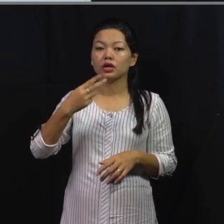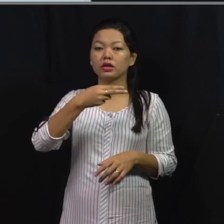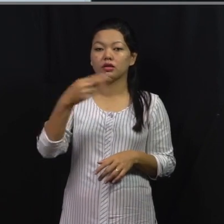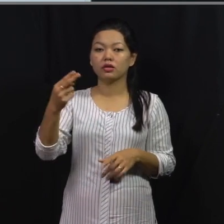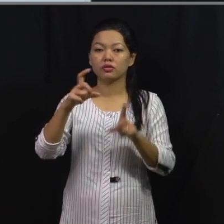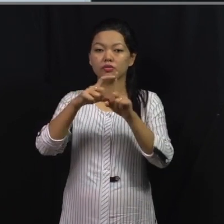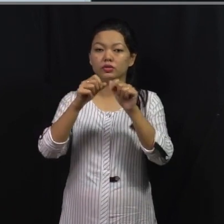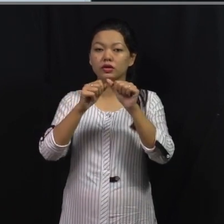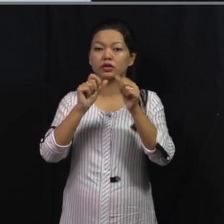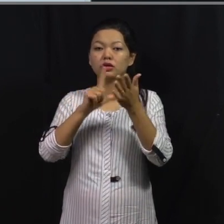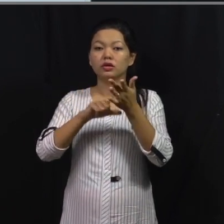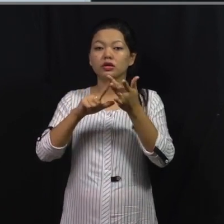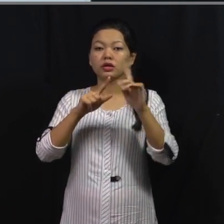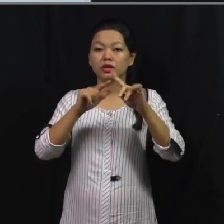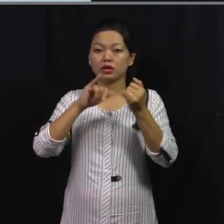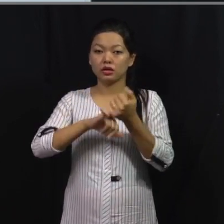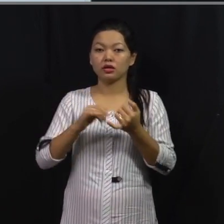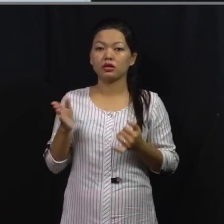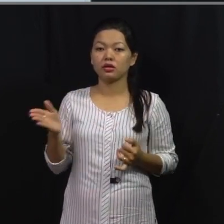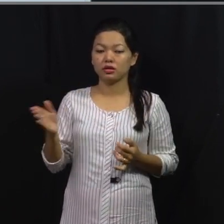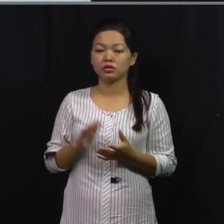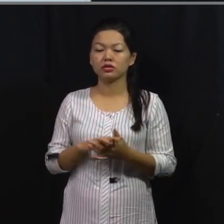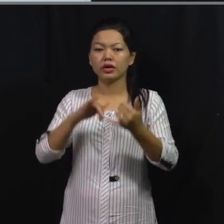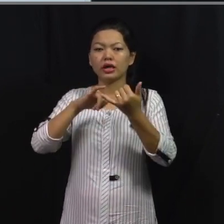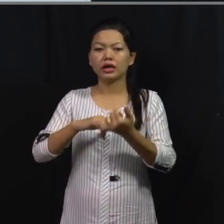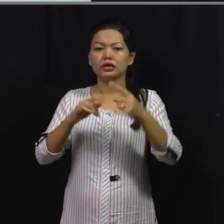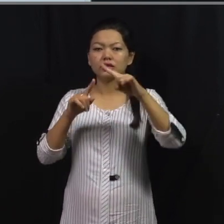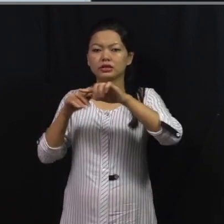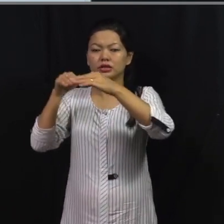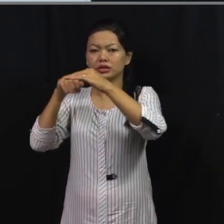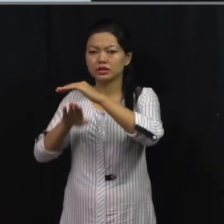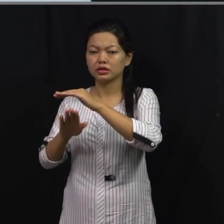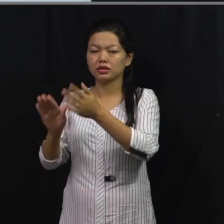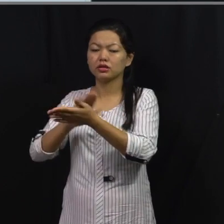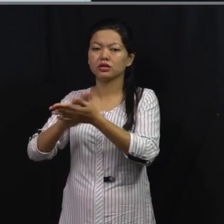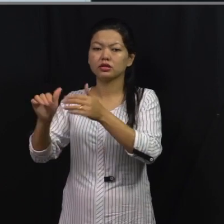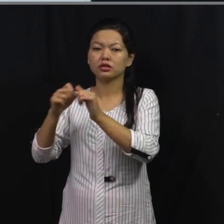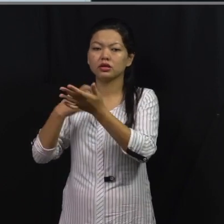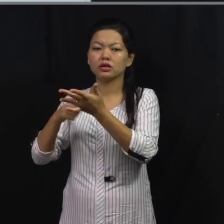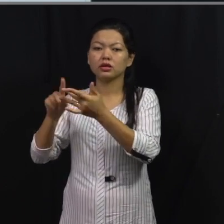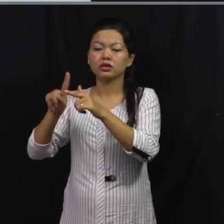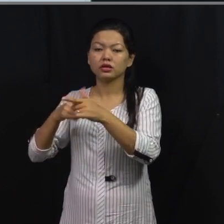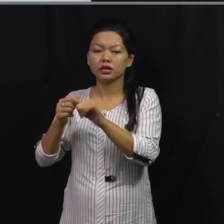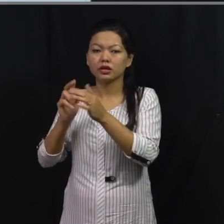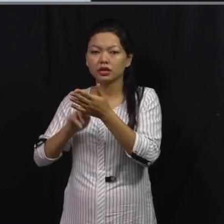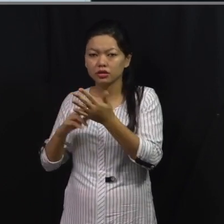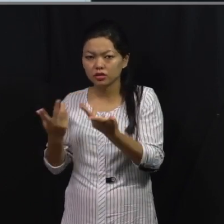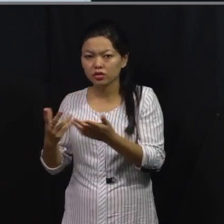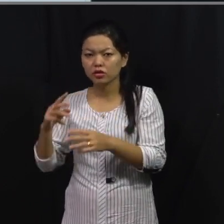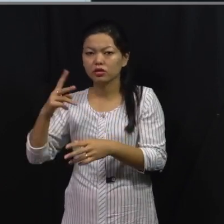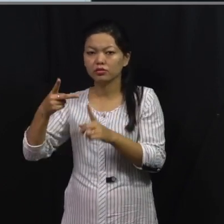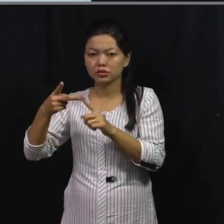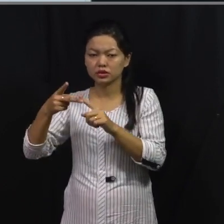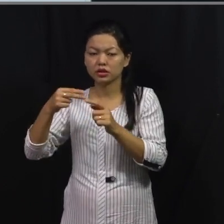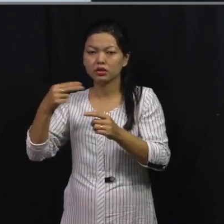Okay, now Dalits. Okay, this particular word was used by some radical groups among themselves. Okay,